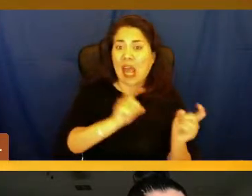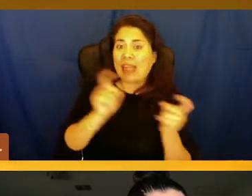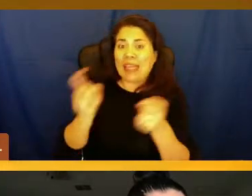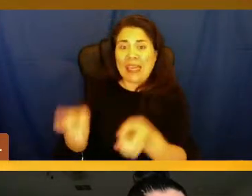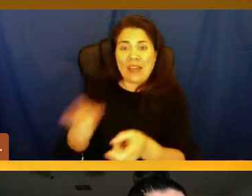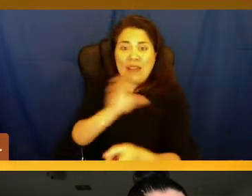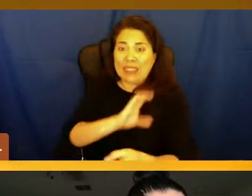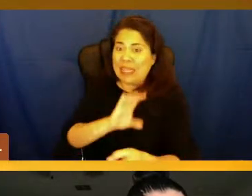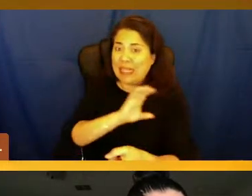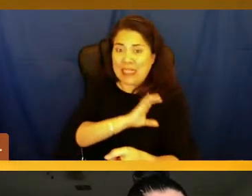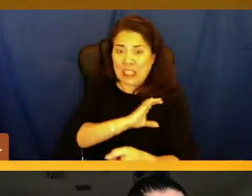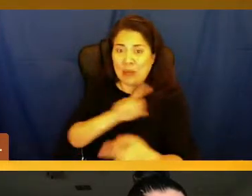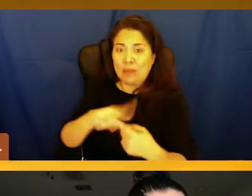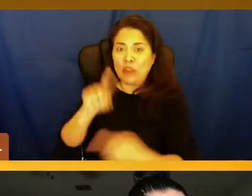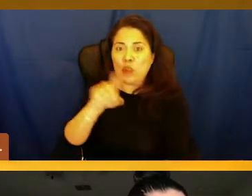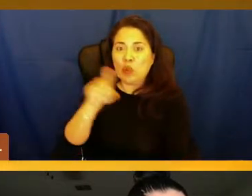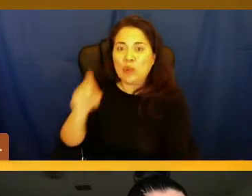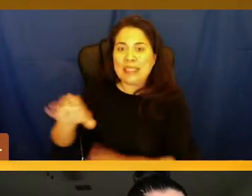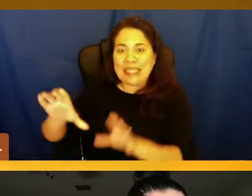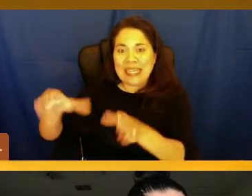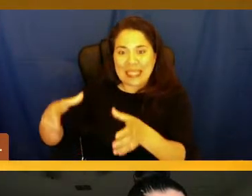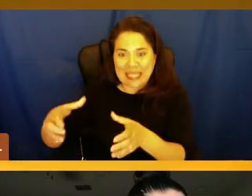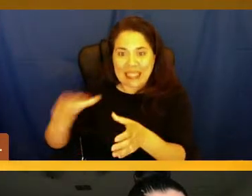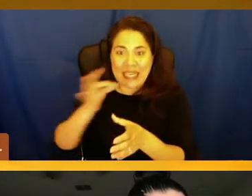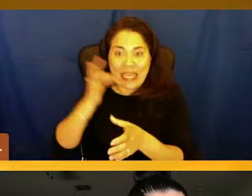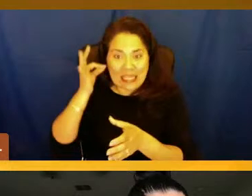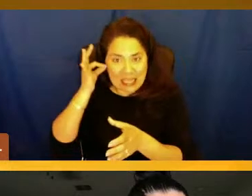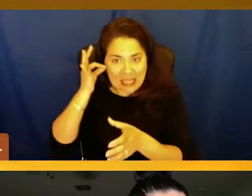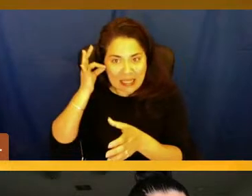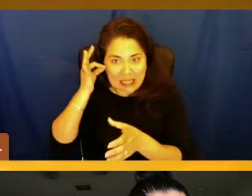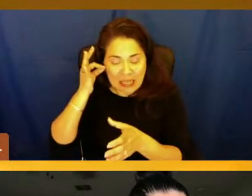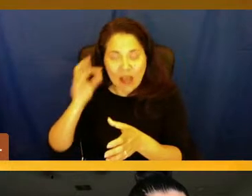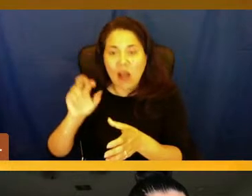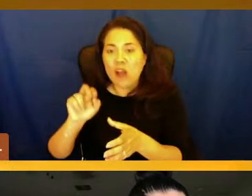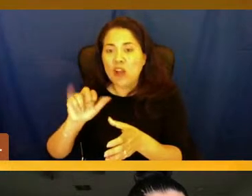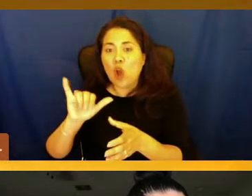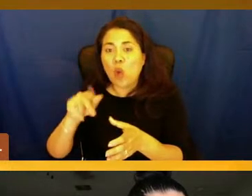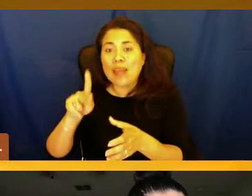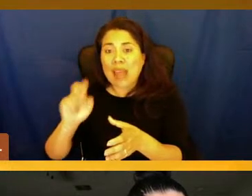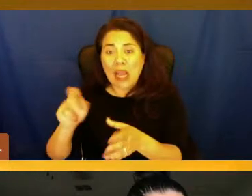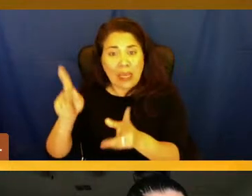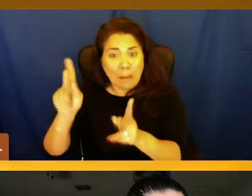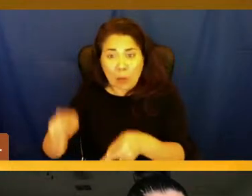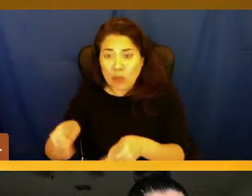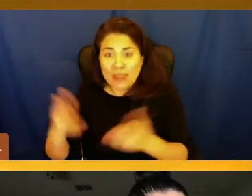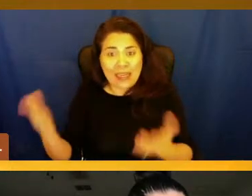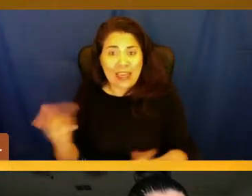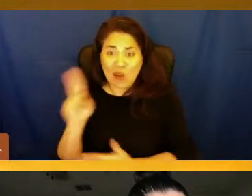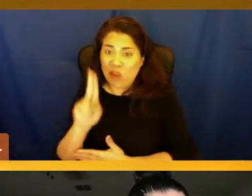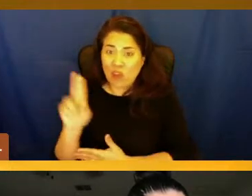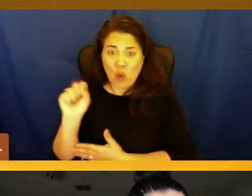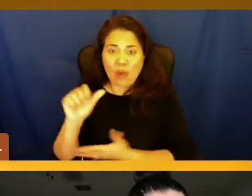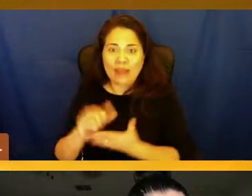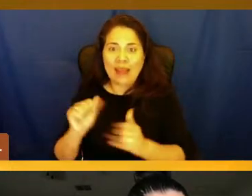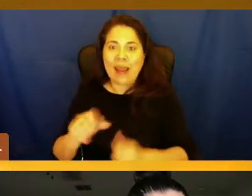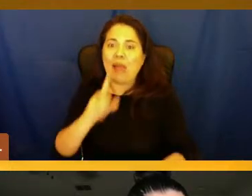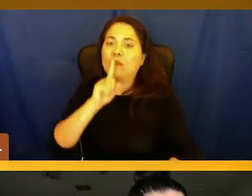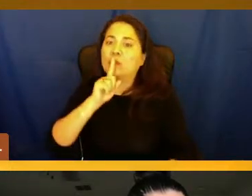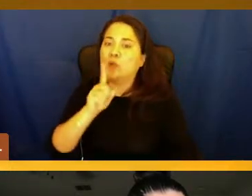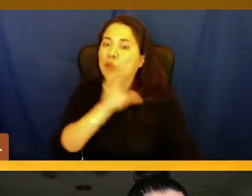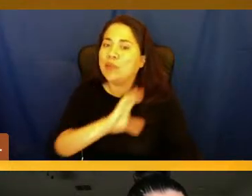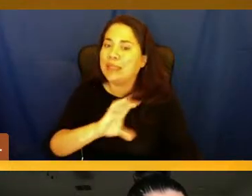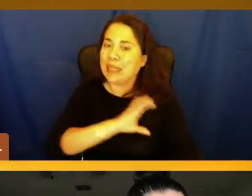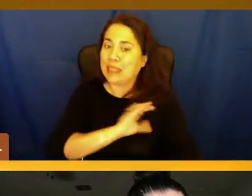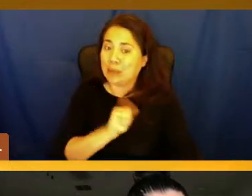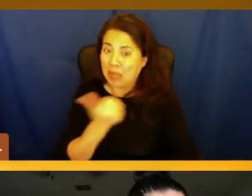to Texas Band of Yaqui Indians. No Yaqui person in the U.S. can have true citizenship anymore